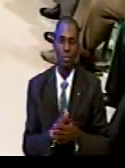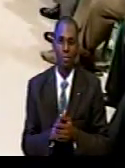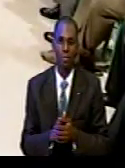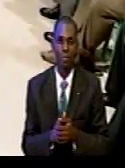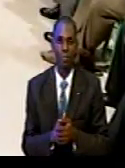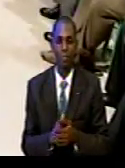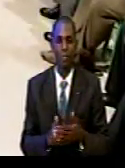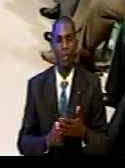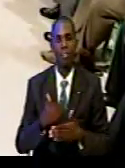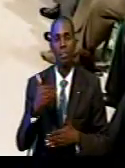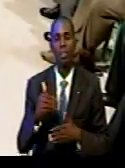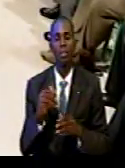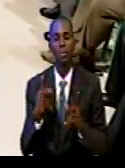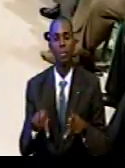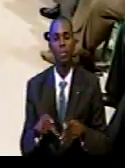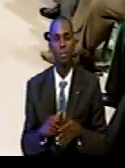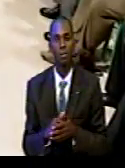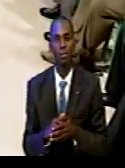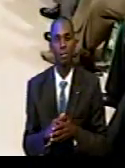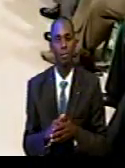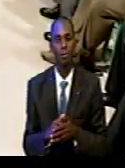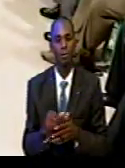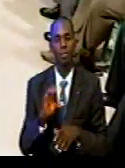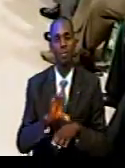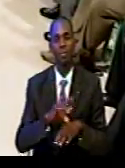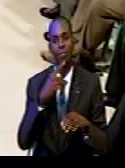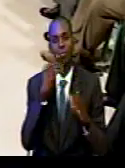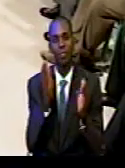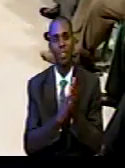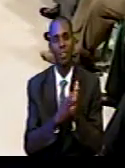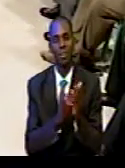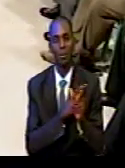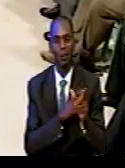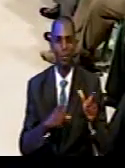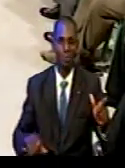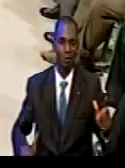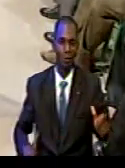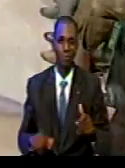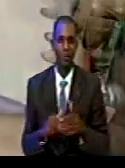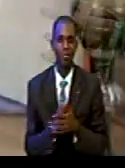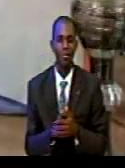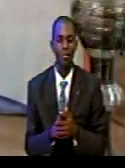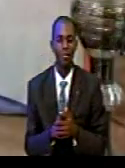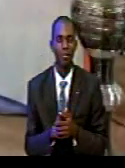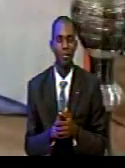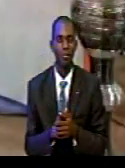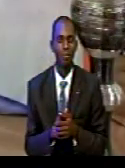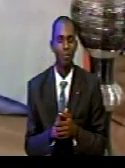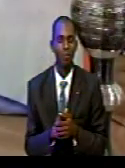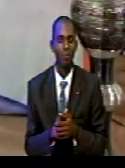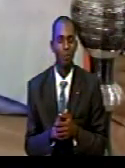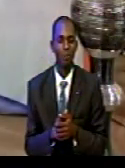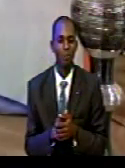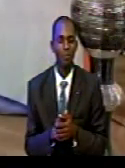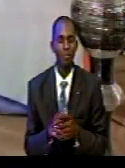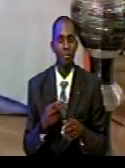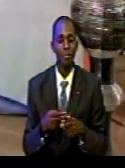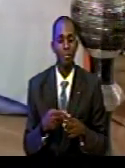your problem is flushed out. The next testifier. Church, praise the